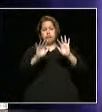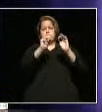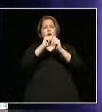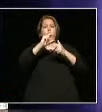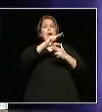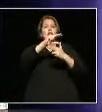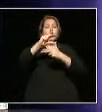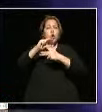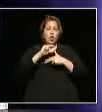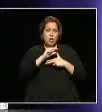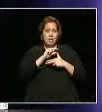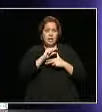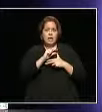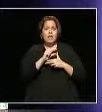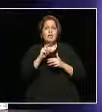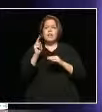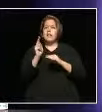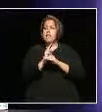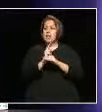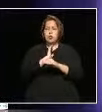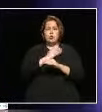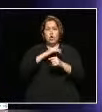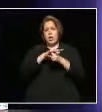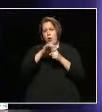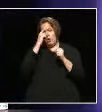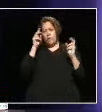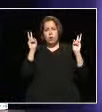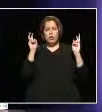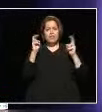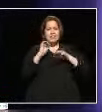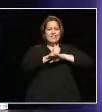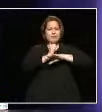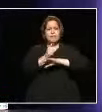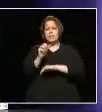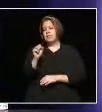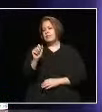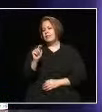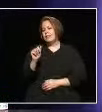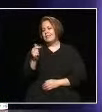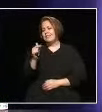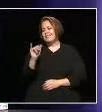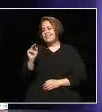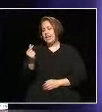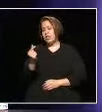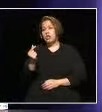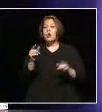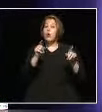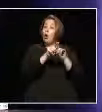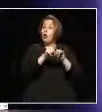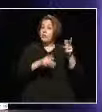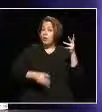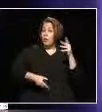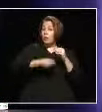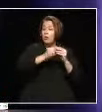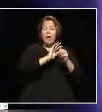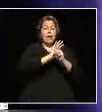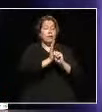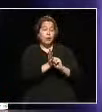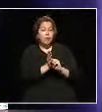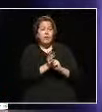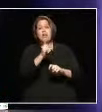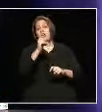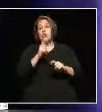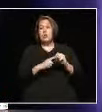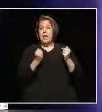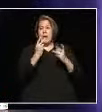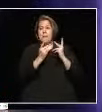do use the Bexar County grounds as sort of the staging grounds. And with COVID facing us, you know, you're not able to jam